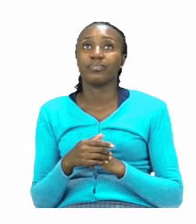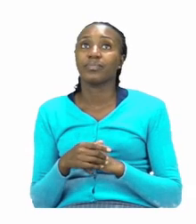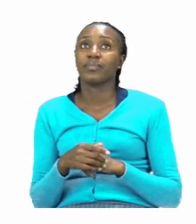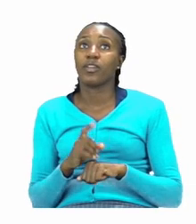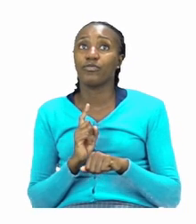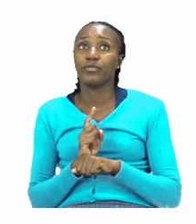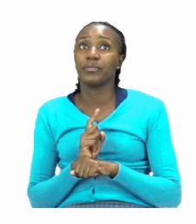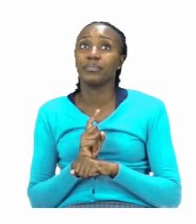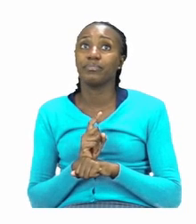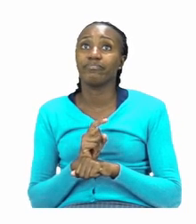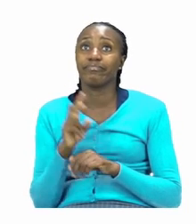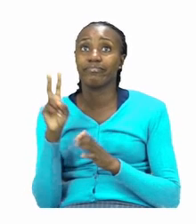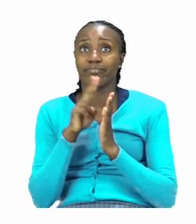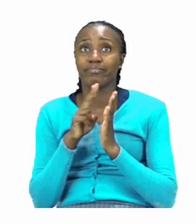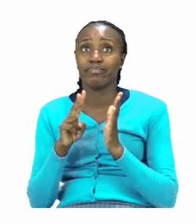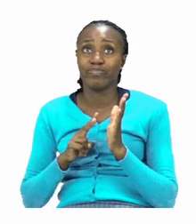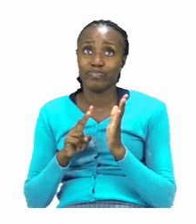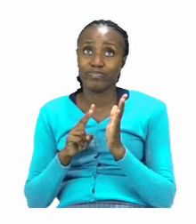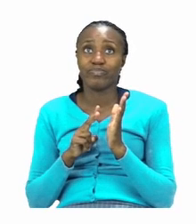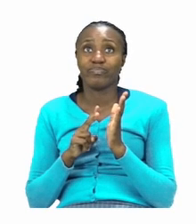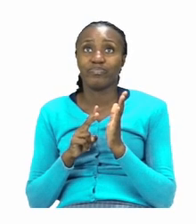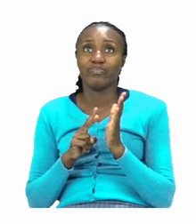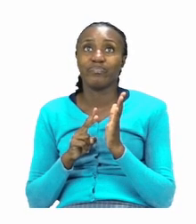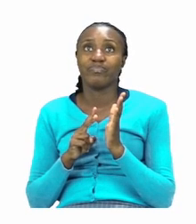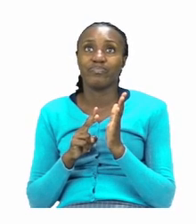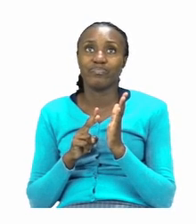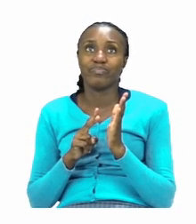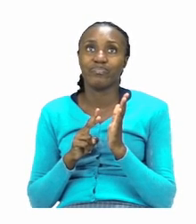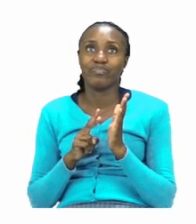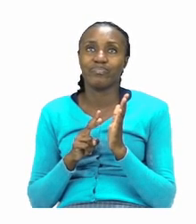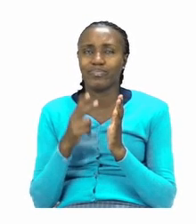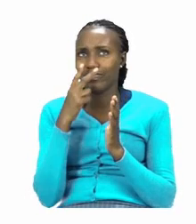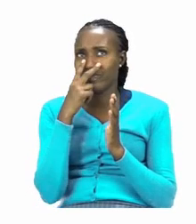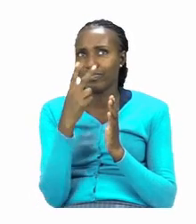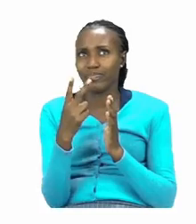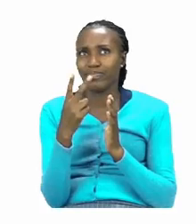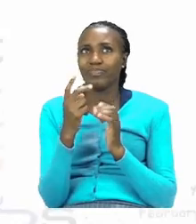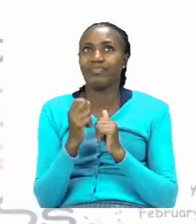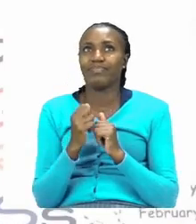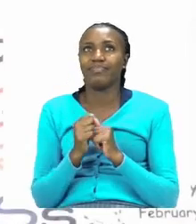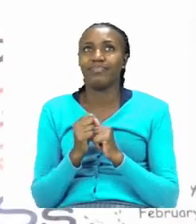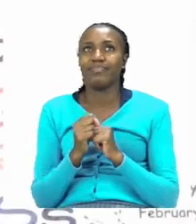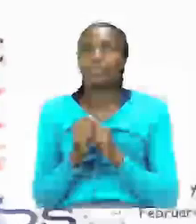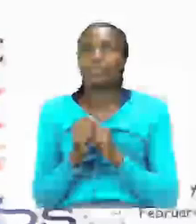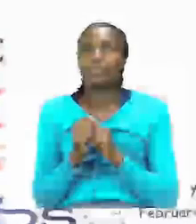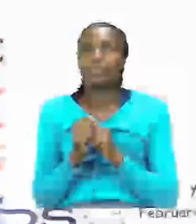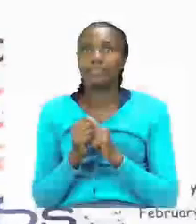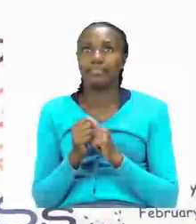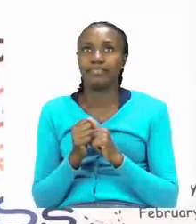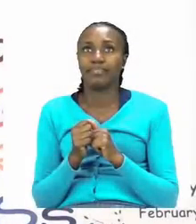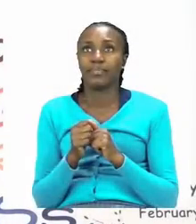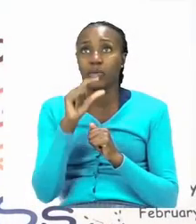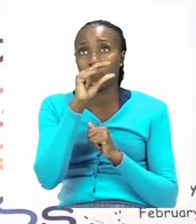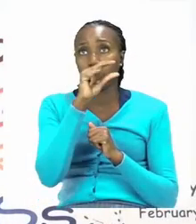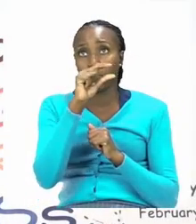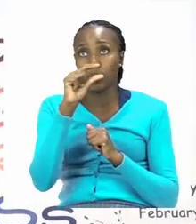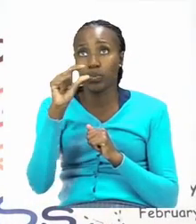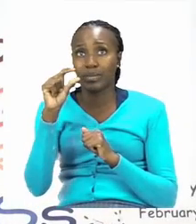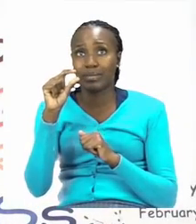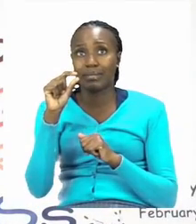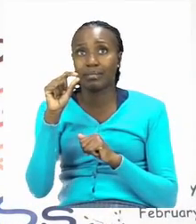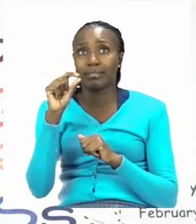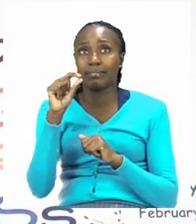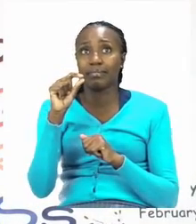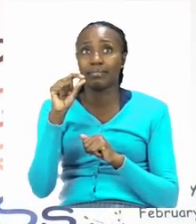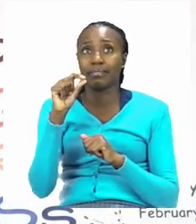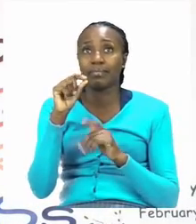each word. So, let's take a look at the board. Now today's words are all about what